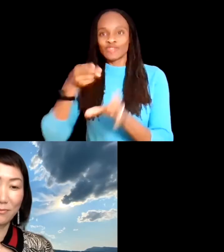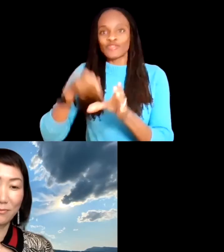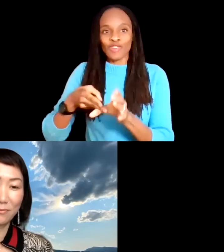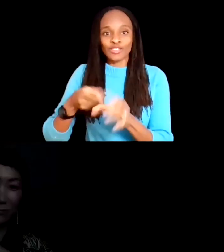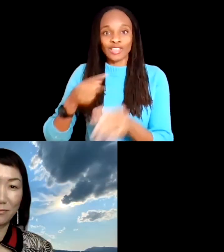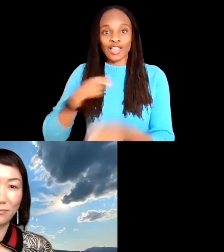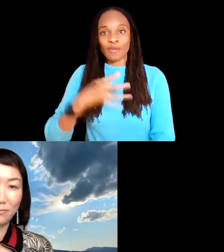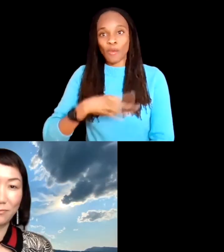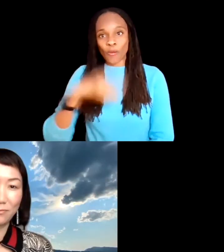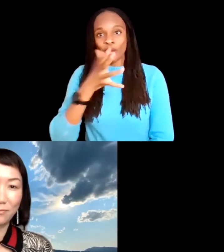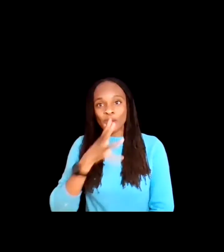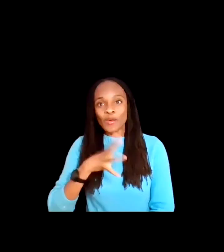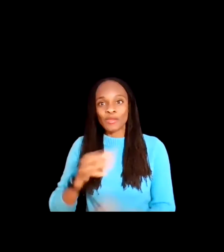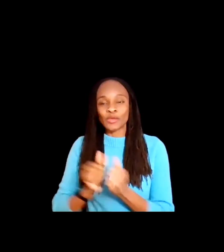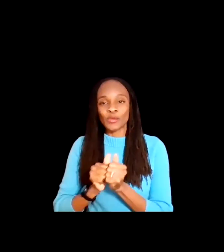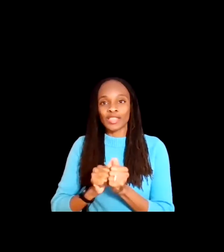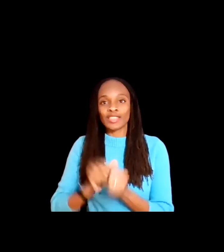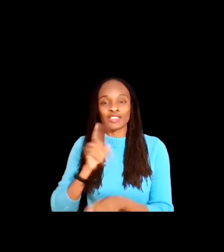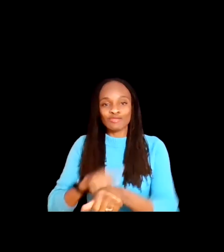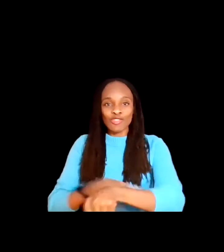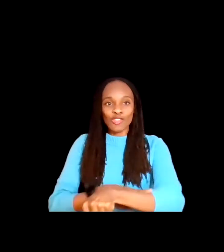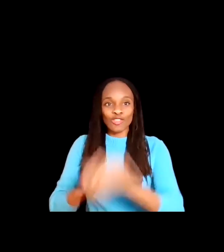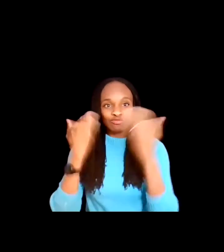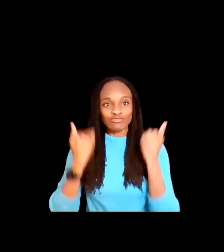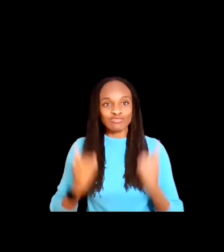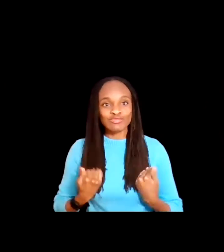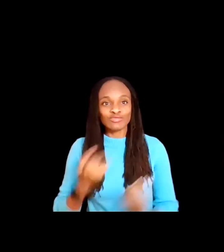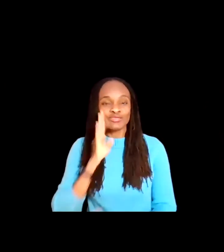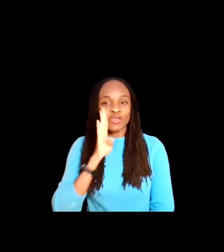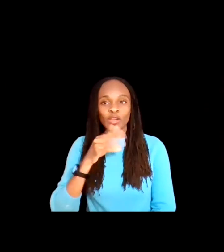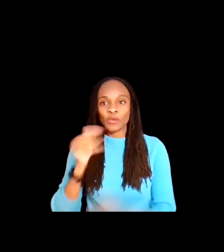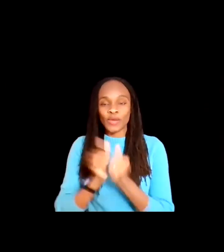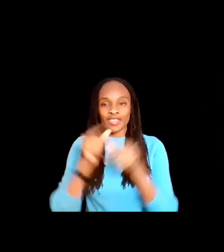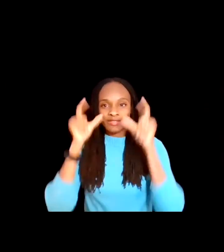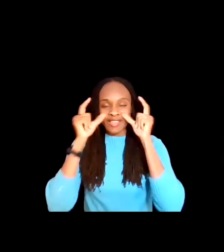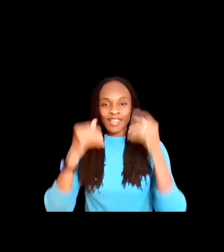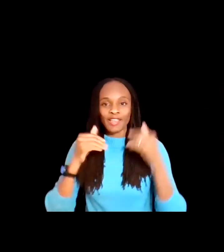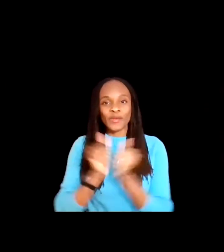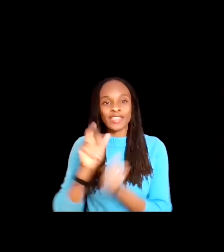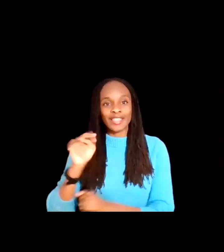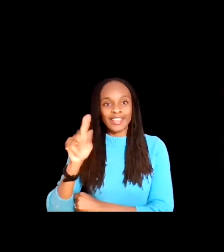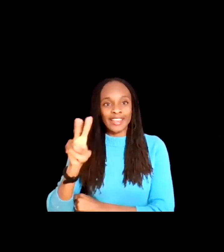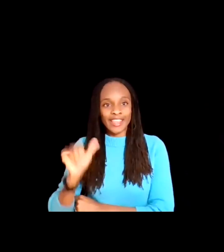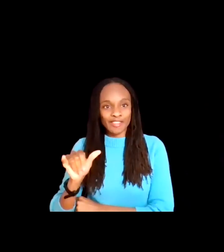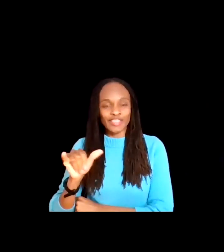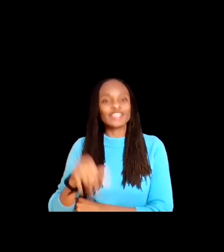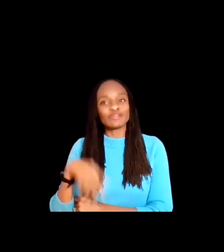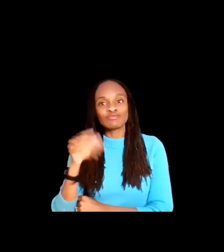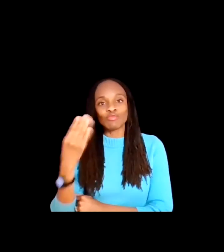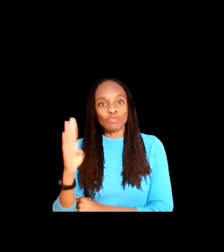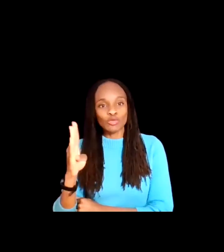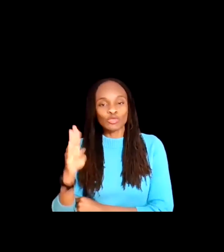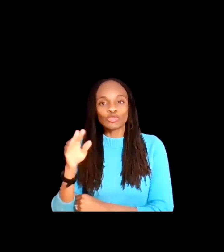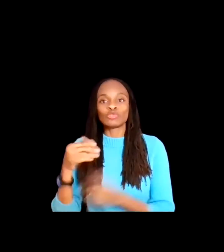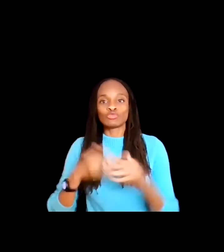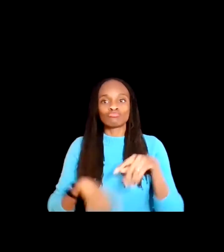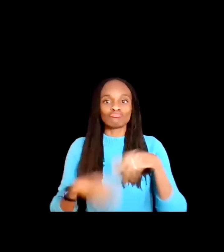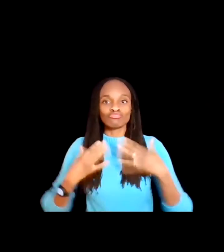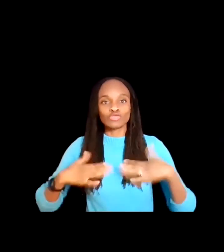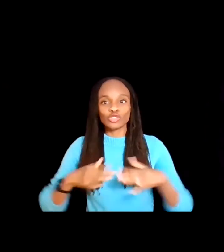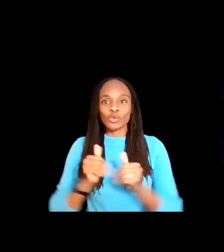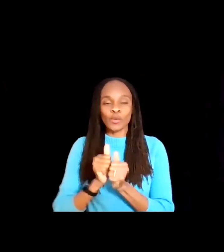white woman with long brown hair and glasses, wearing a navy blue shirt, standing in front of a black banner with the